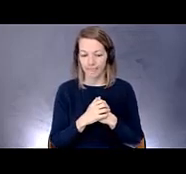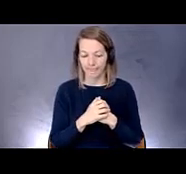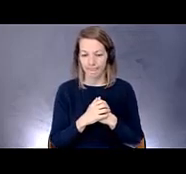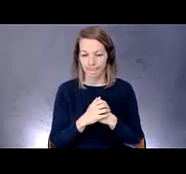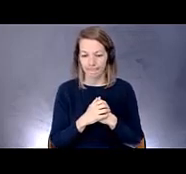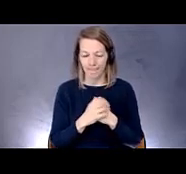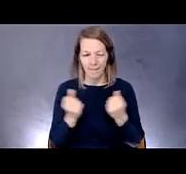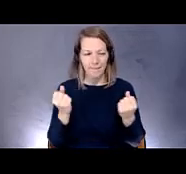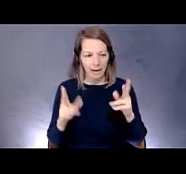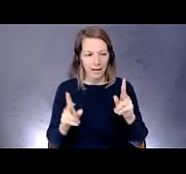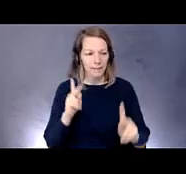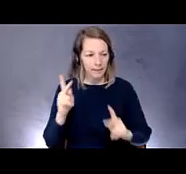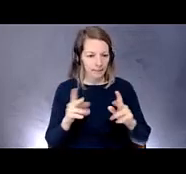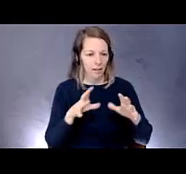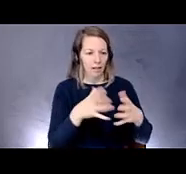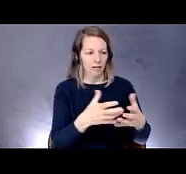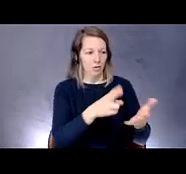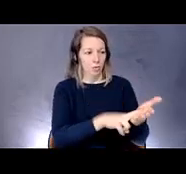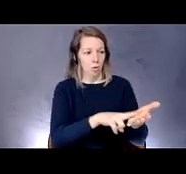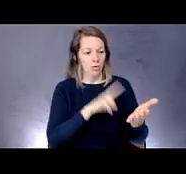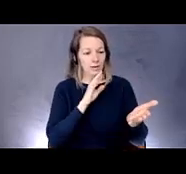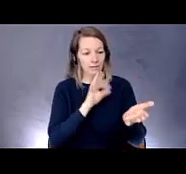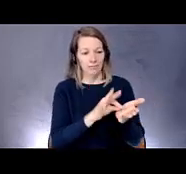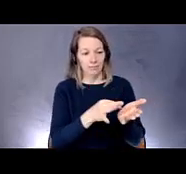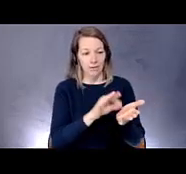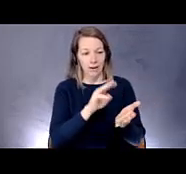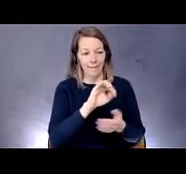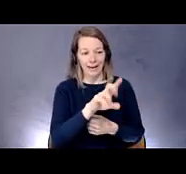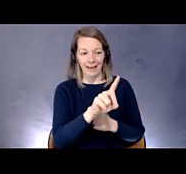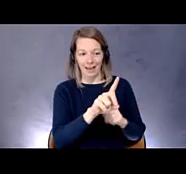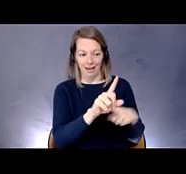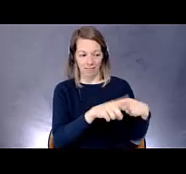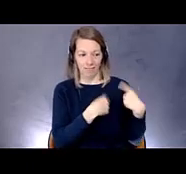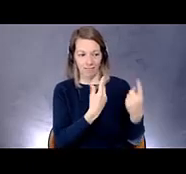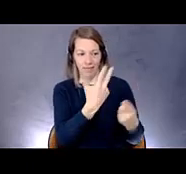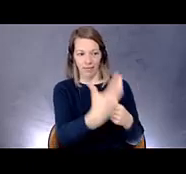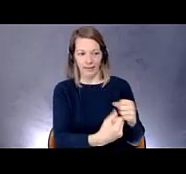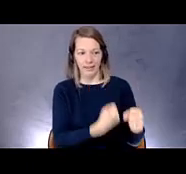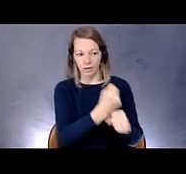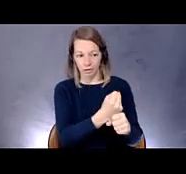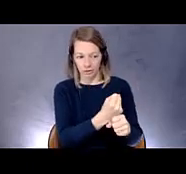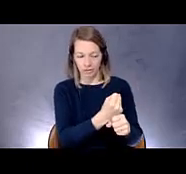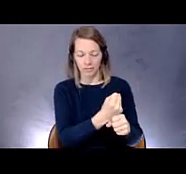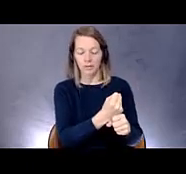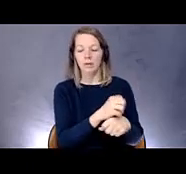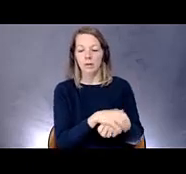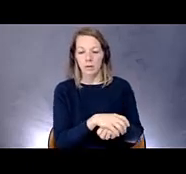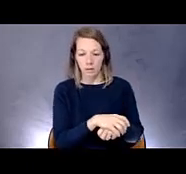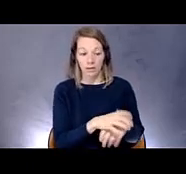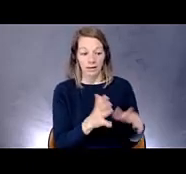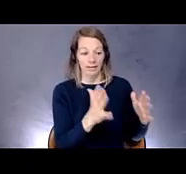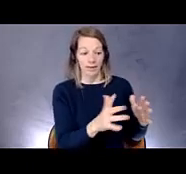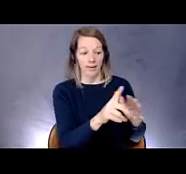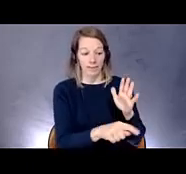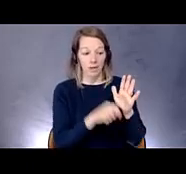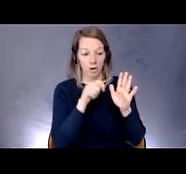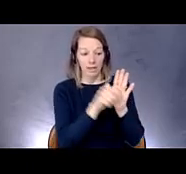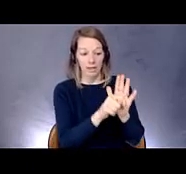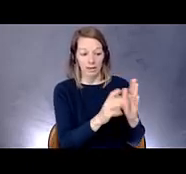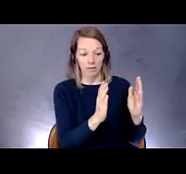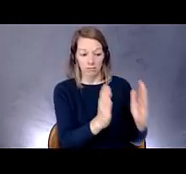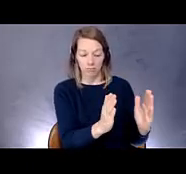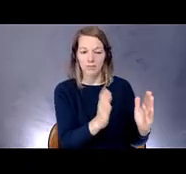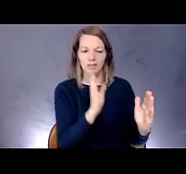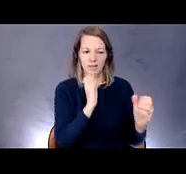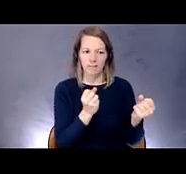people have obviously been enrolled in Medicaid for the last 3 years, as Kim walked through. In that period of time, there's been enhanced